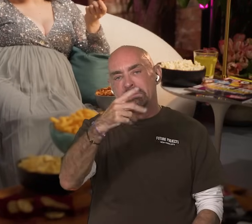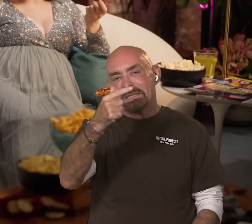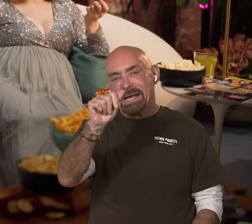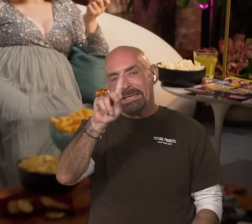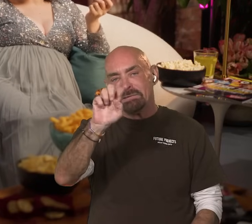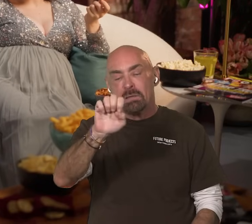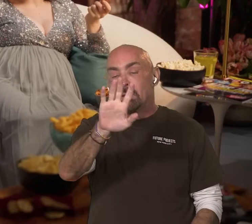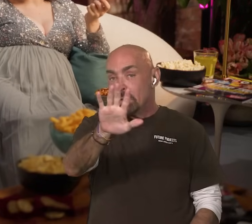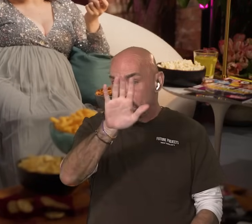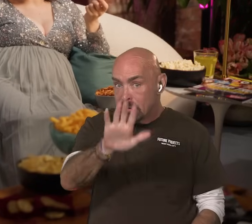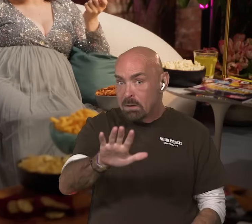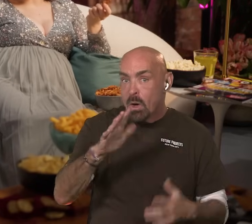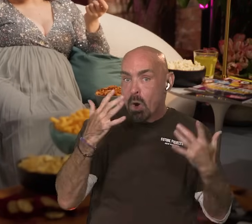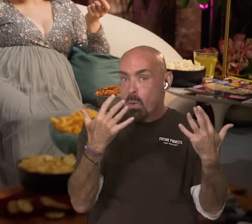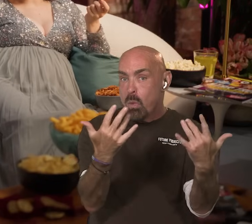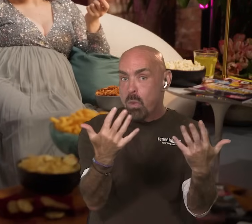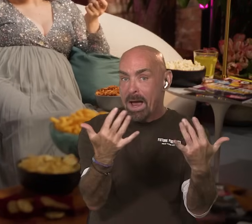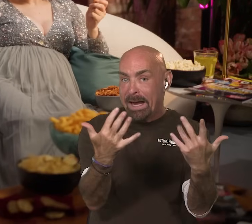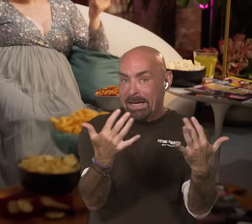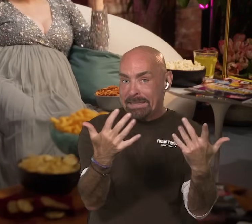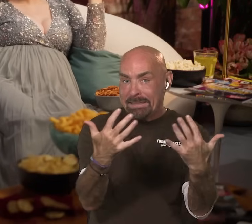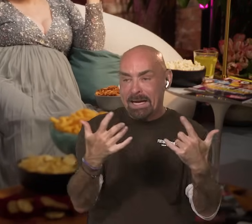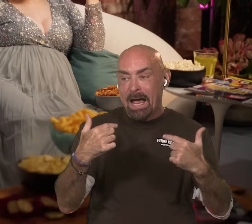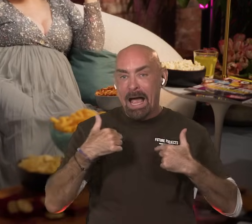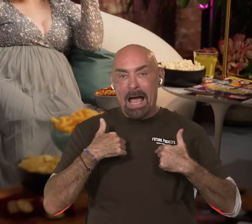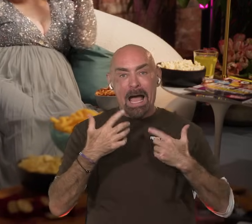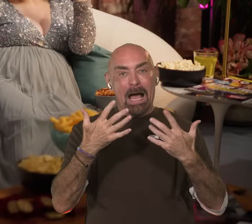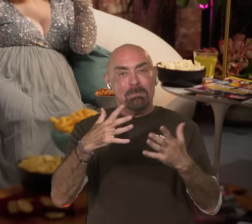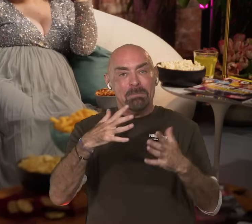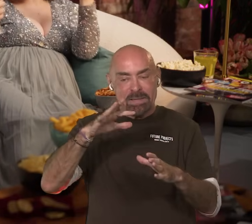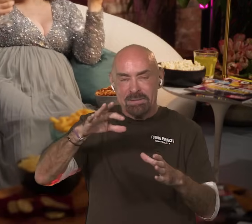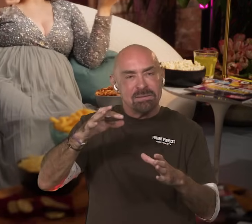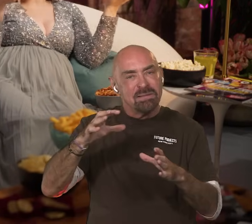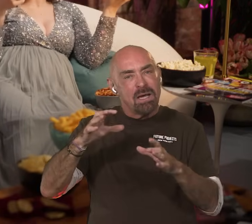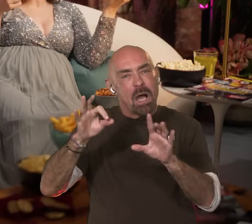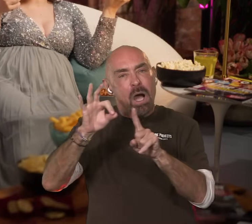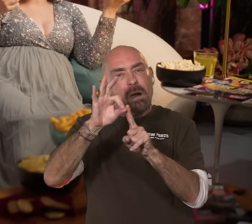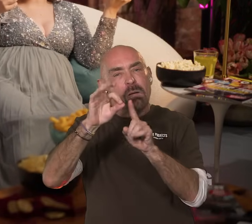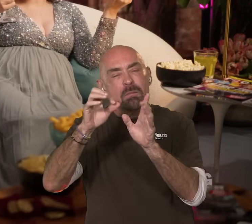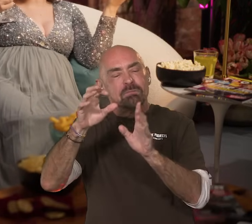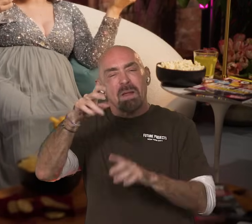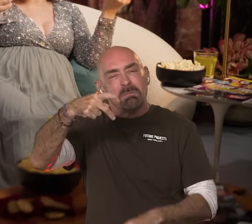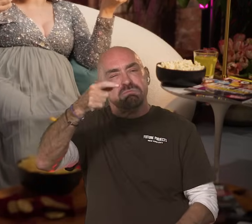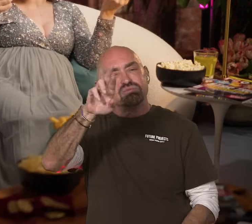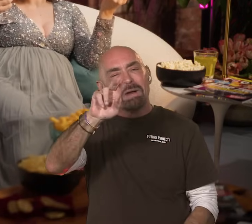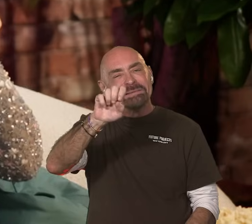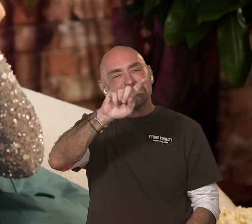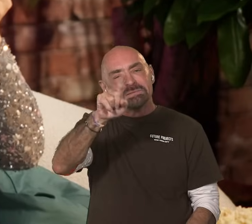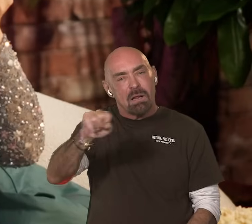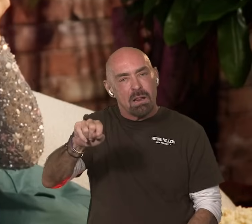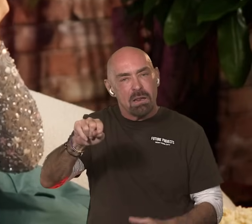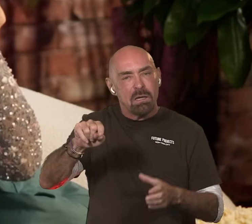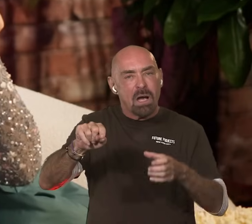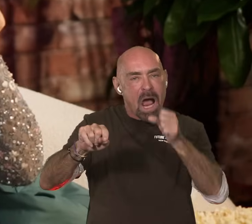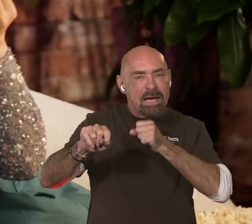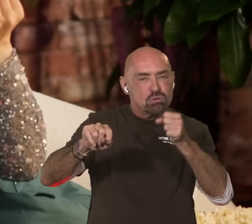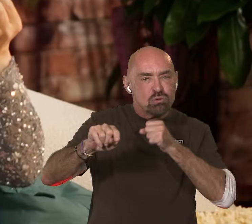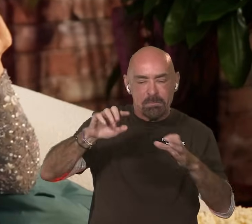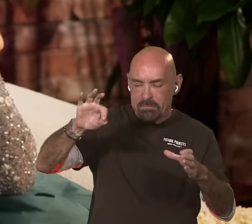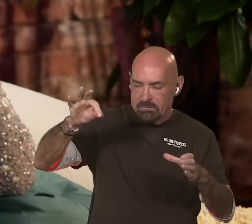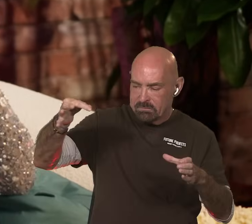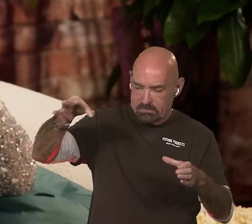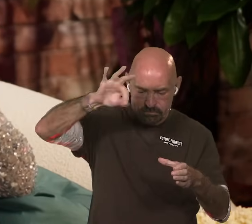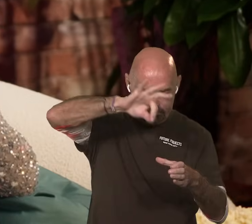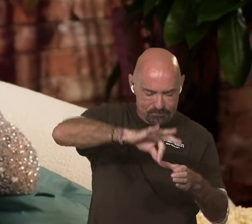RTS madness, wait until you hear this. I've been using pretzels to scoop up my ice cream instead of a spoon. Pretzels, they're